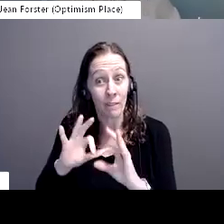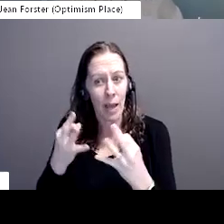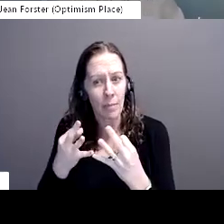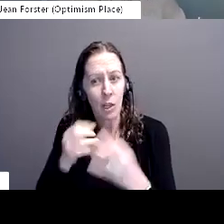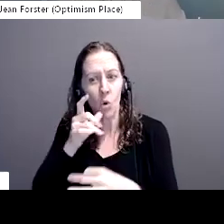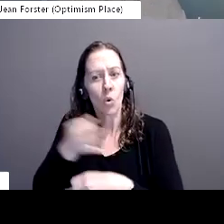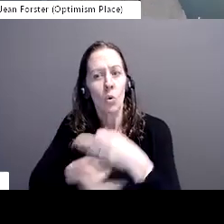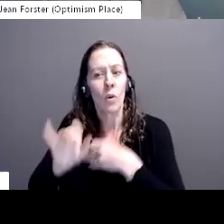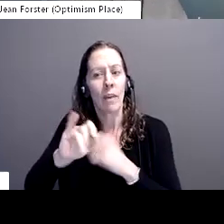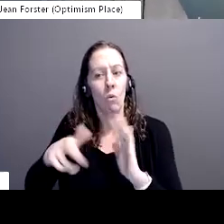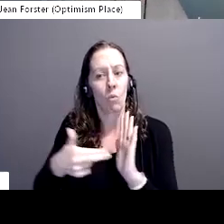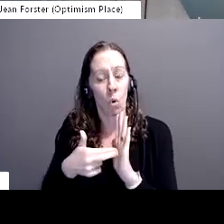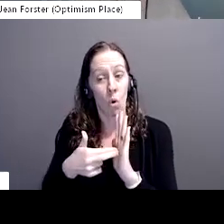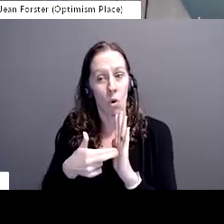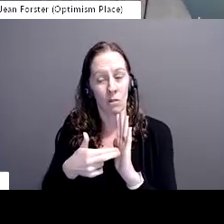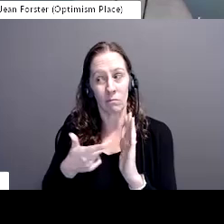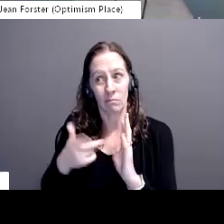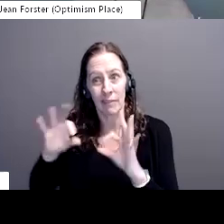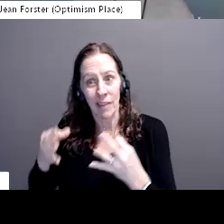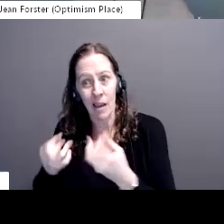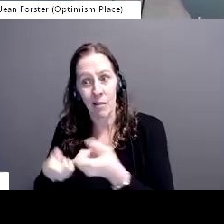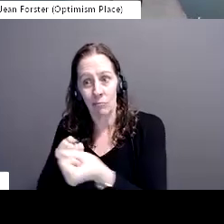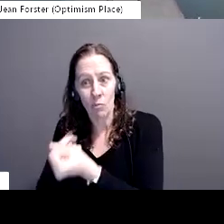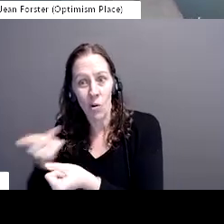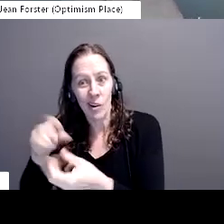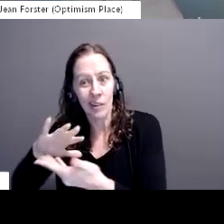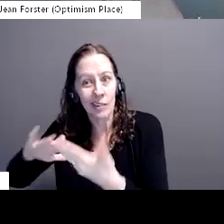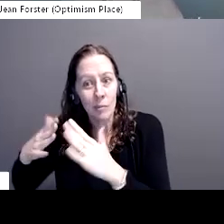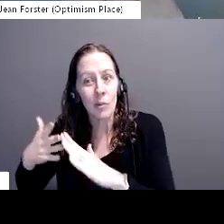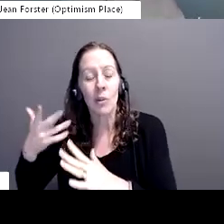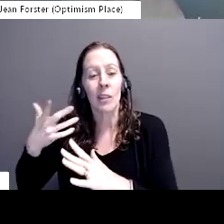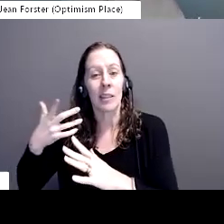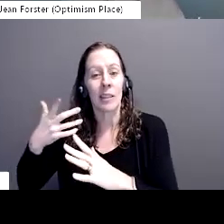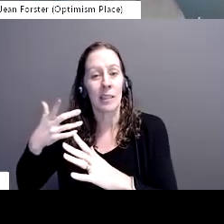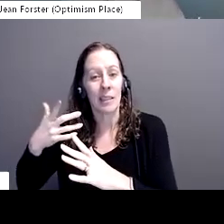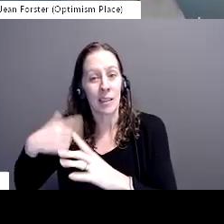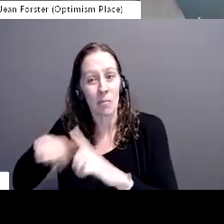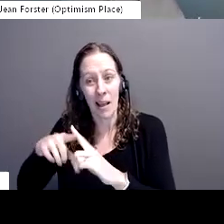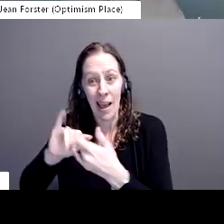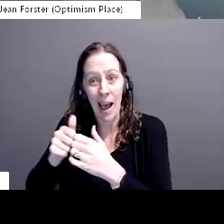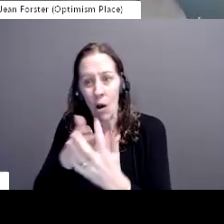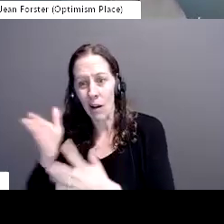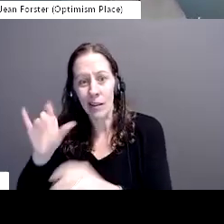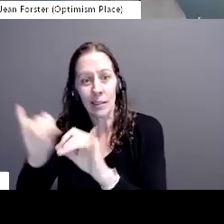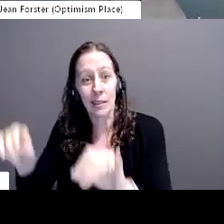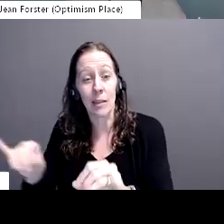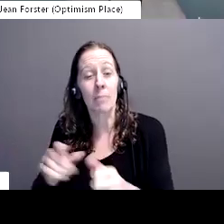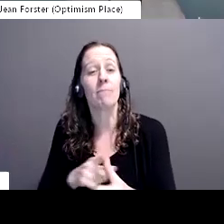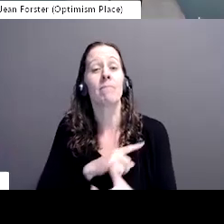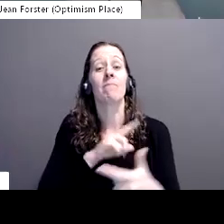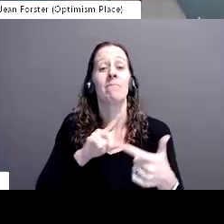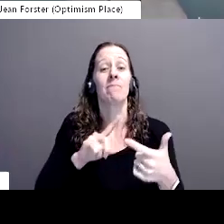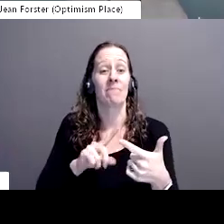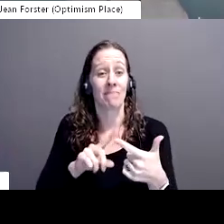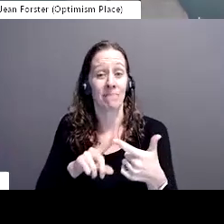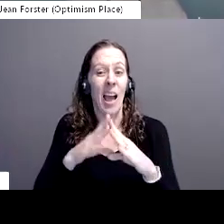to support her in the community and system navigation. It is a big gap. The other systemic challenge is around